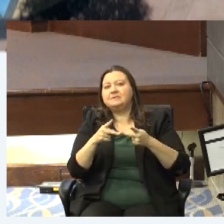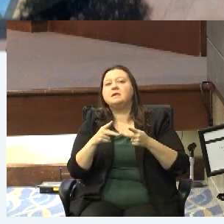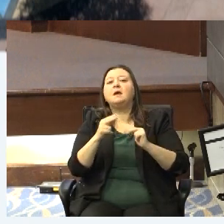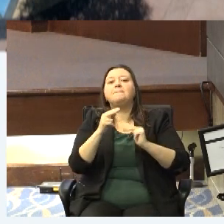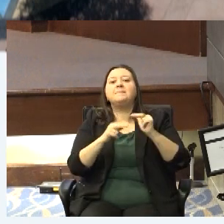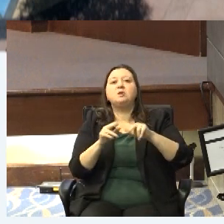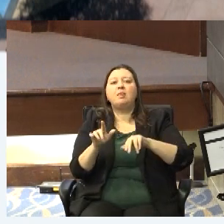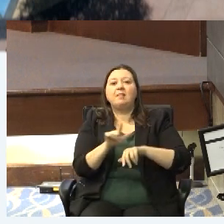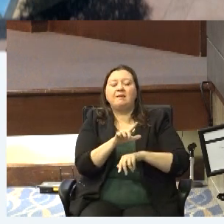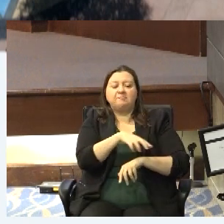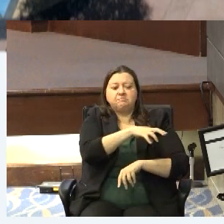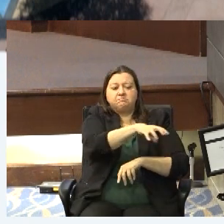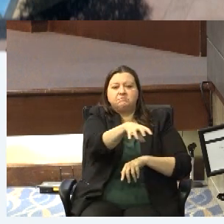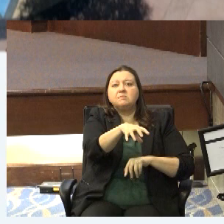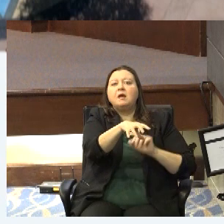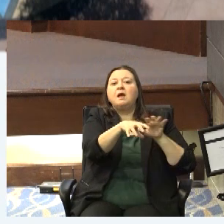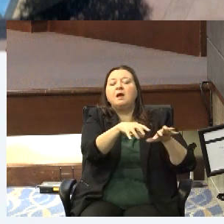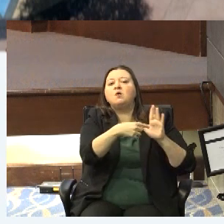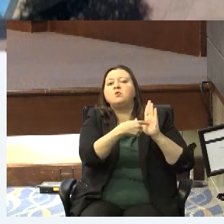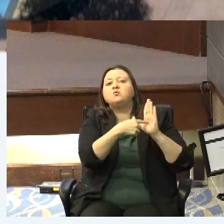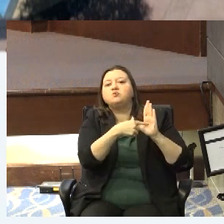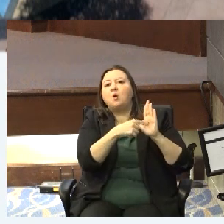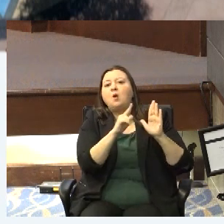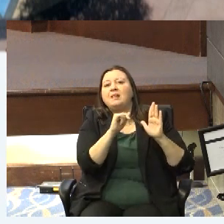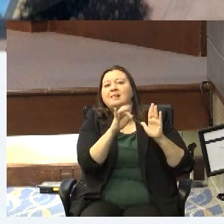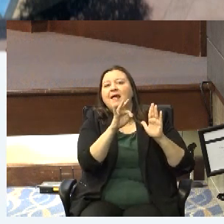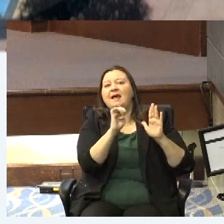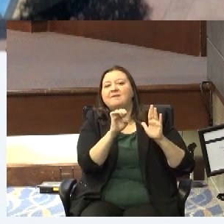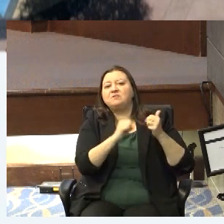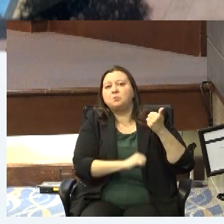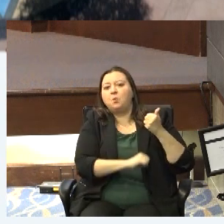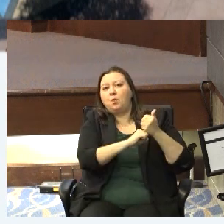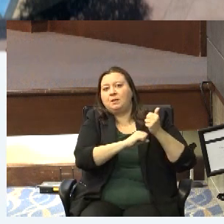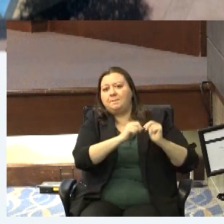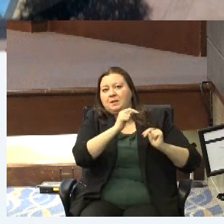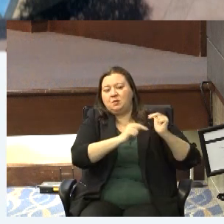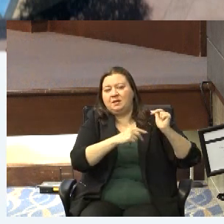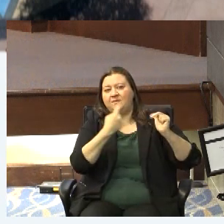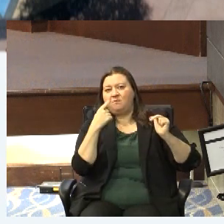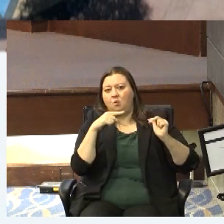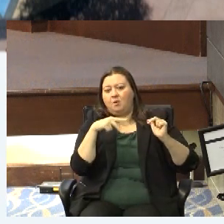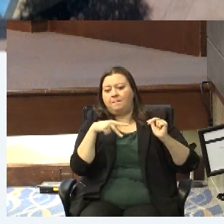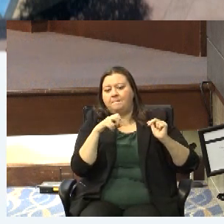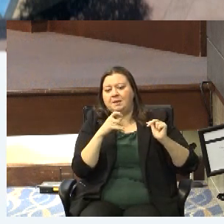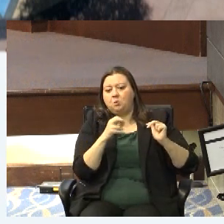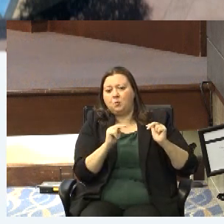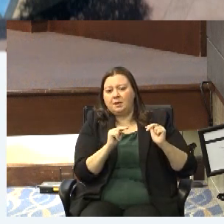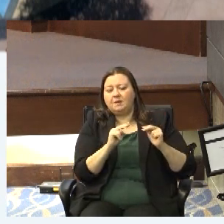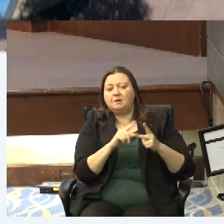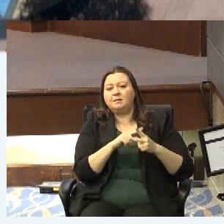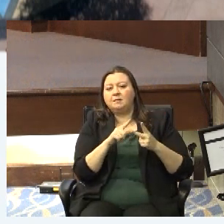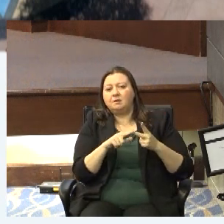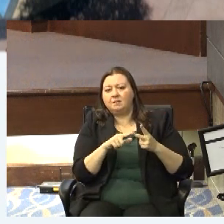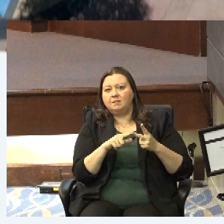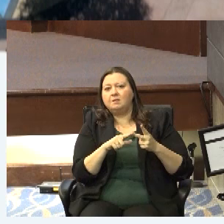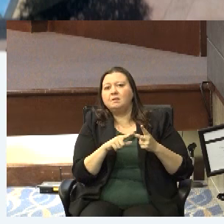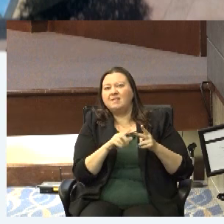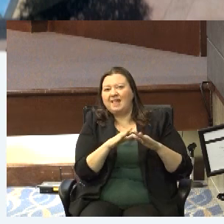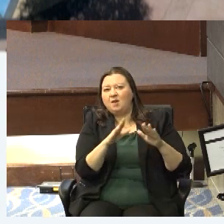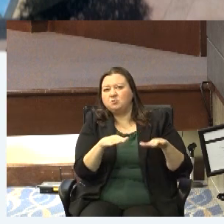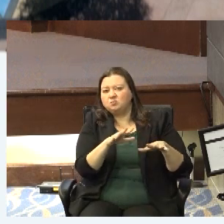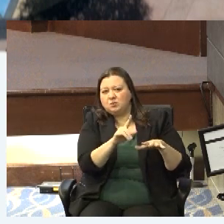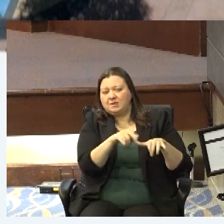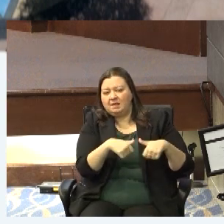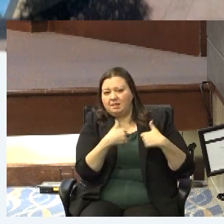left include the Penguin Life Support building, the Penguin Night House. The building on the right